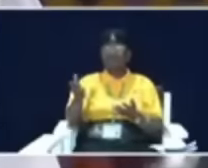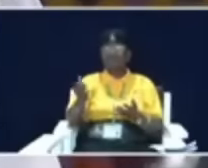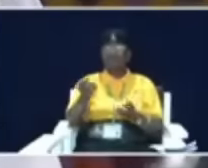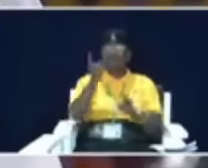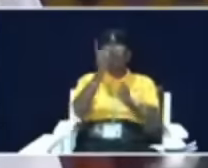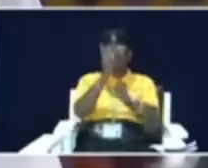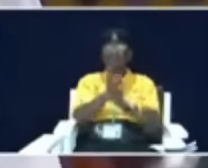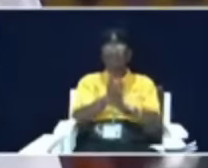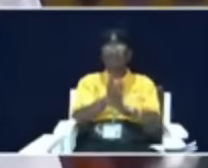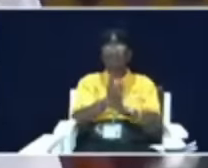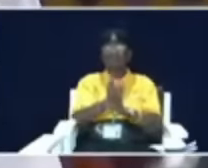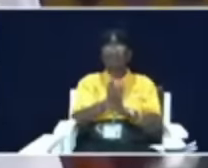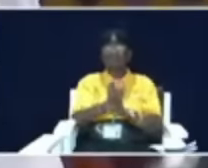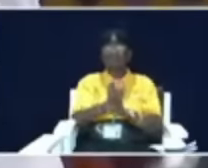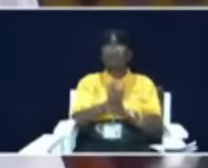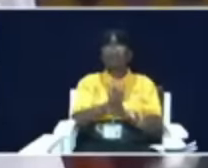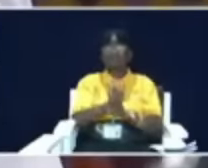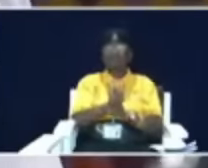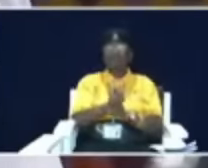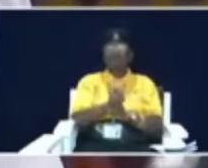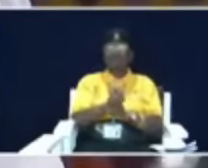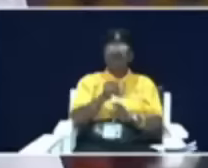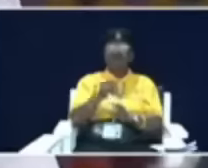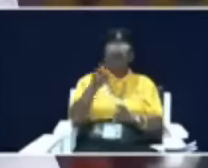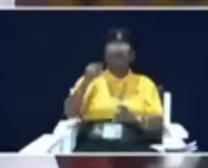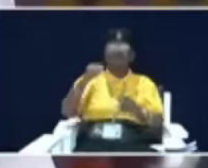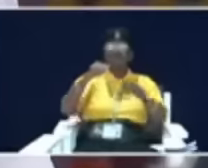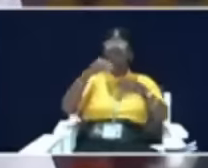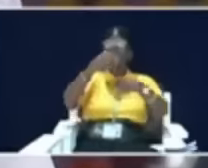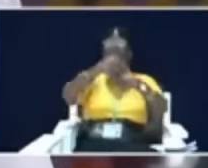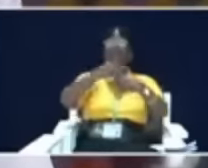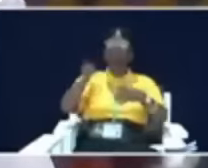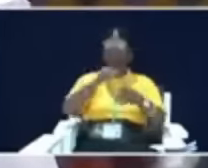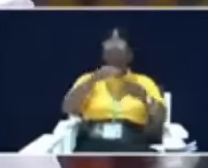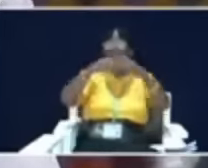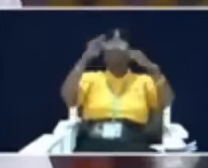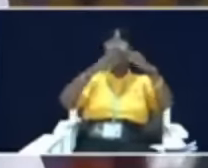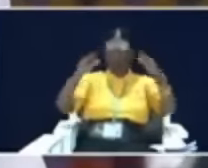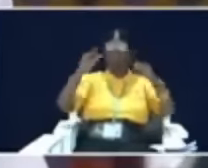you build for yourself. Let's take Goliath.